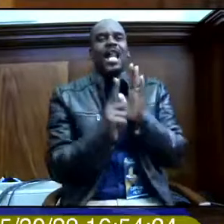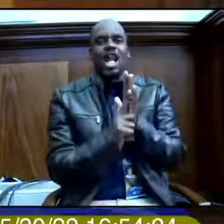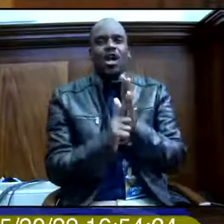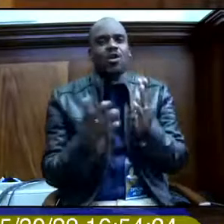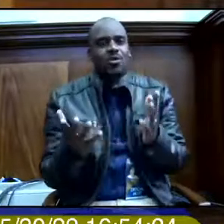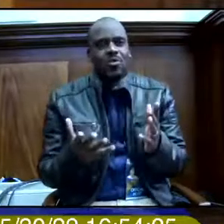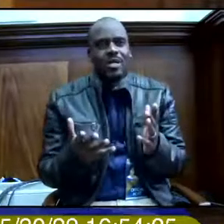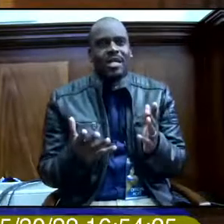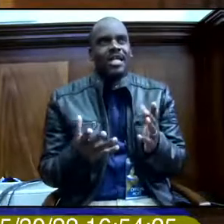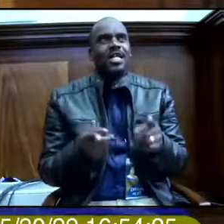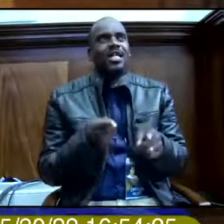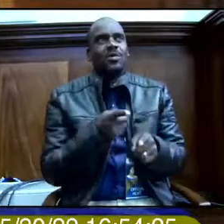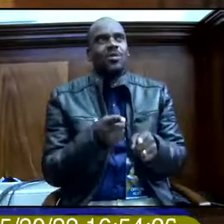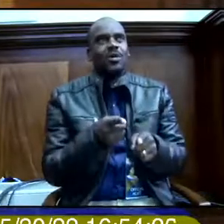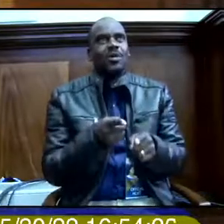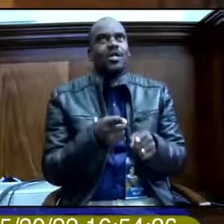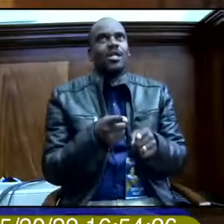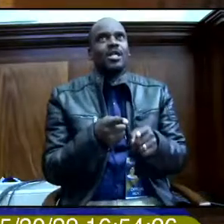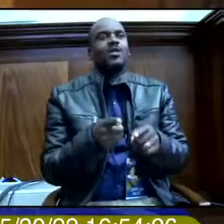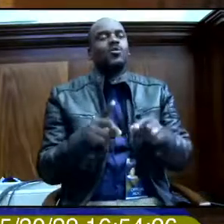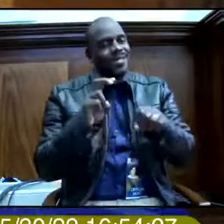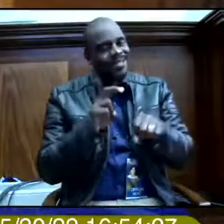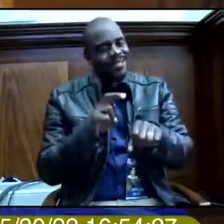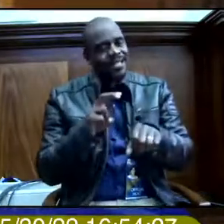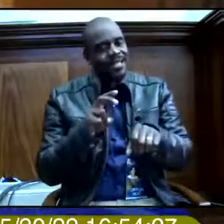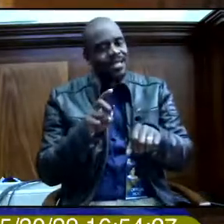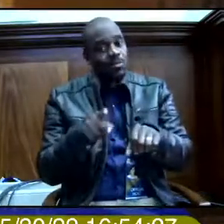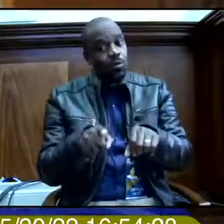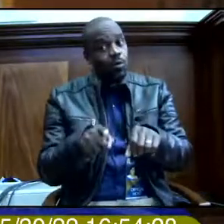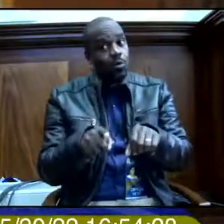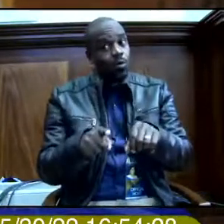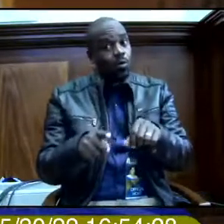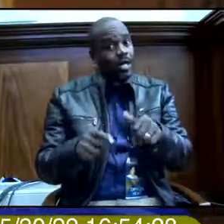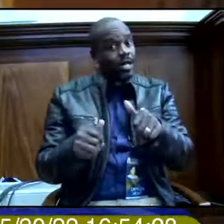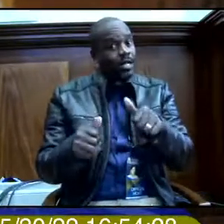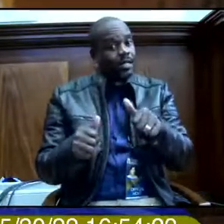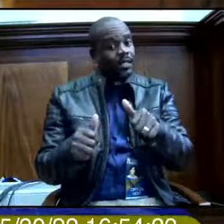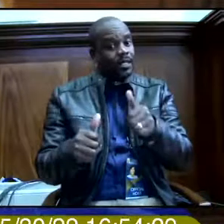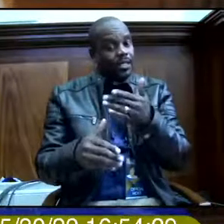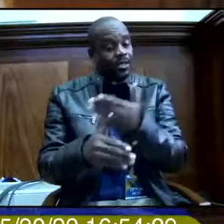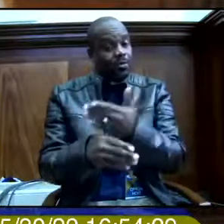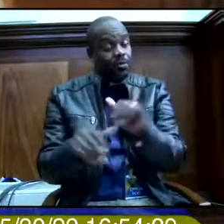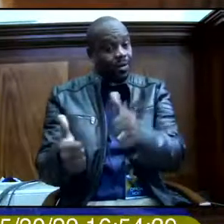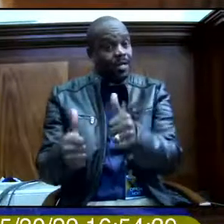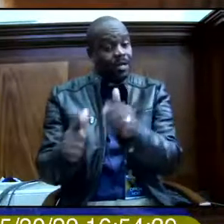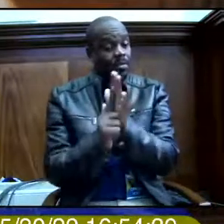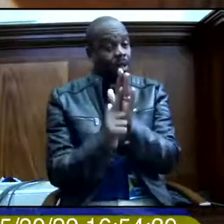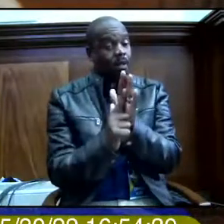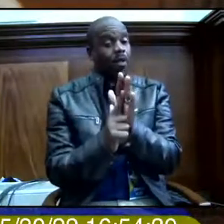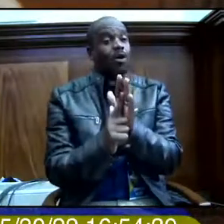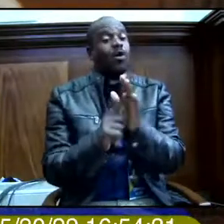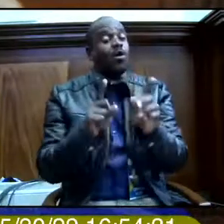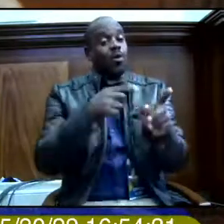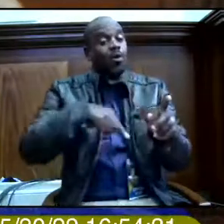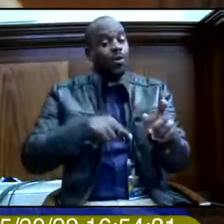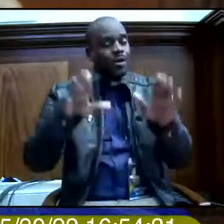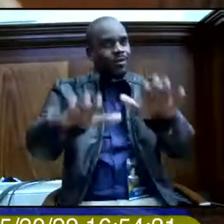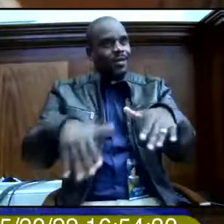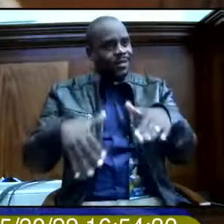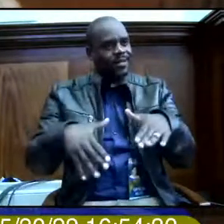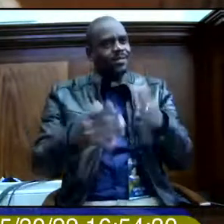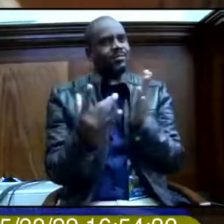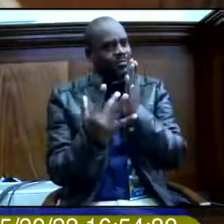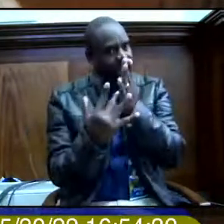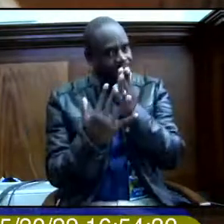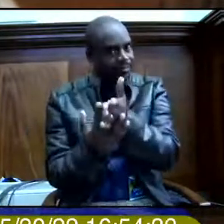have been violated we need to get an explanation as the legislator we need to get